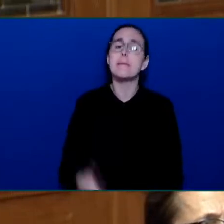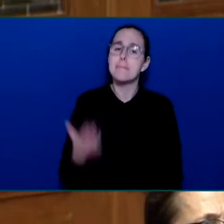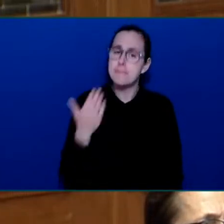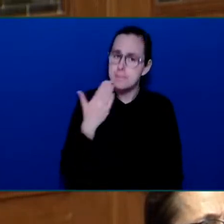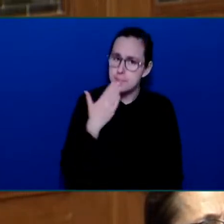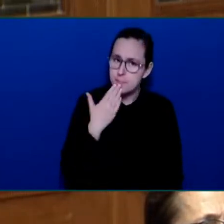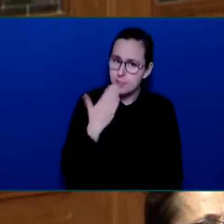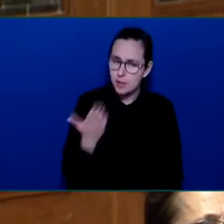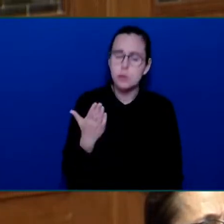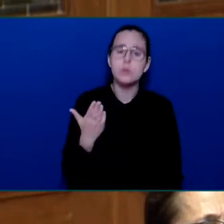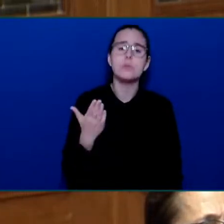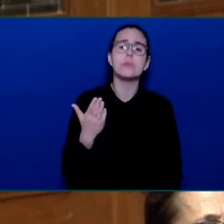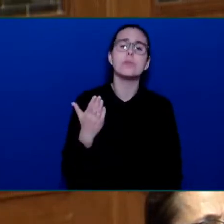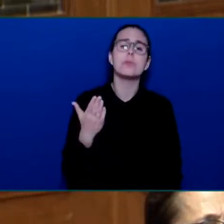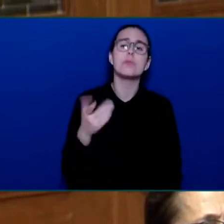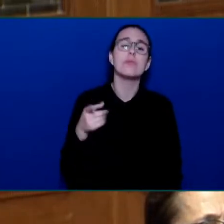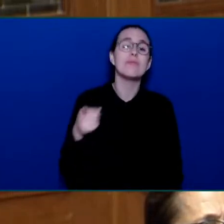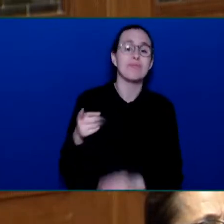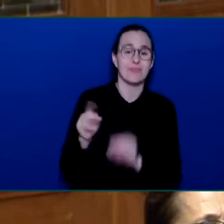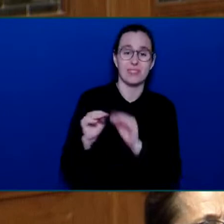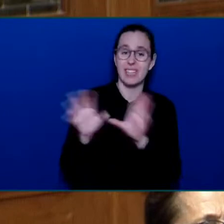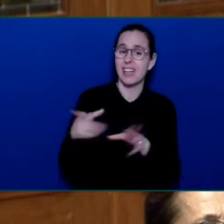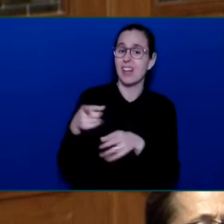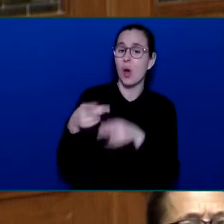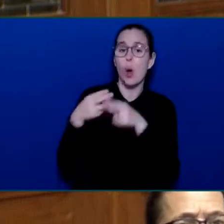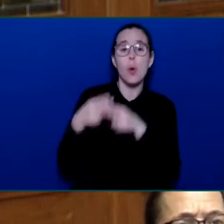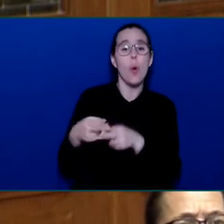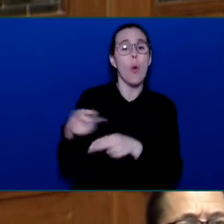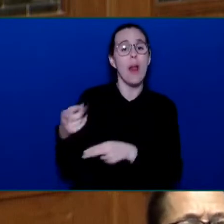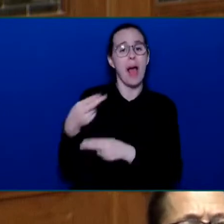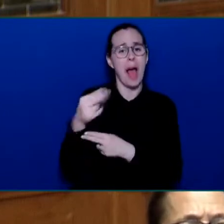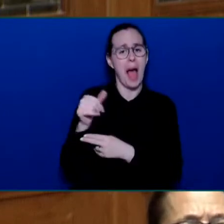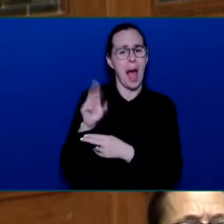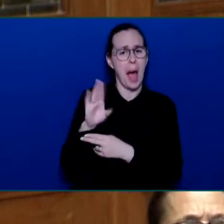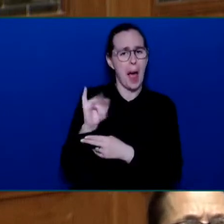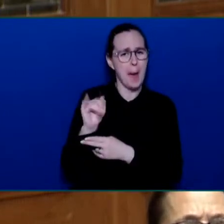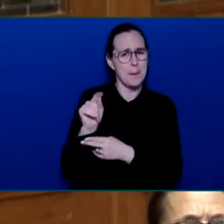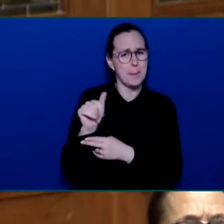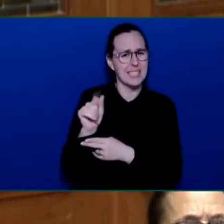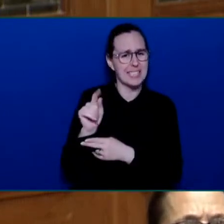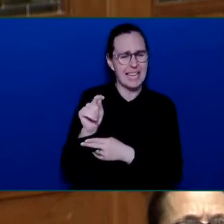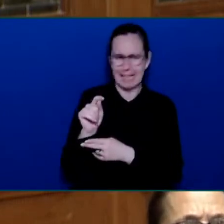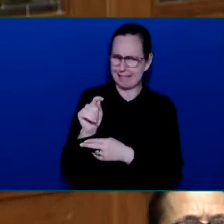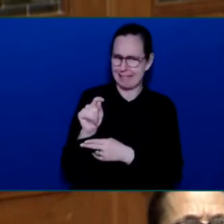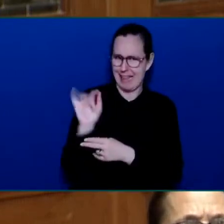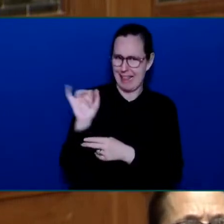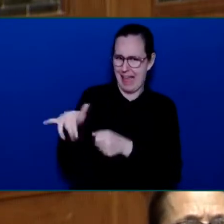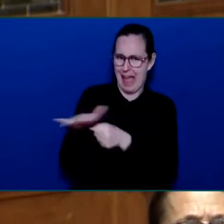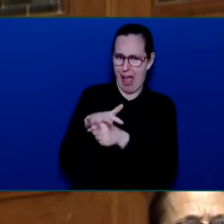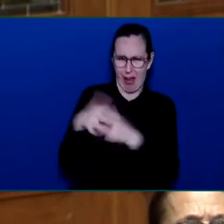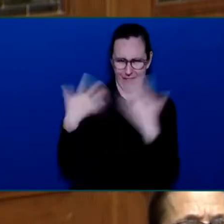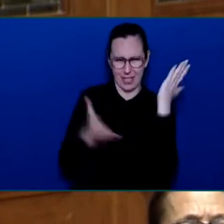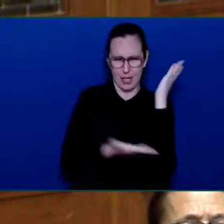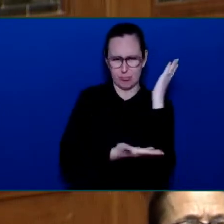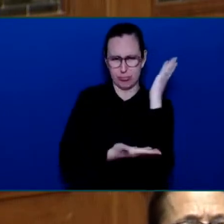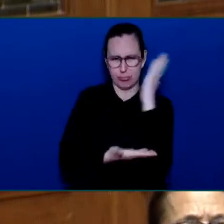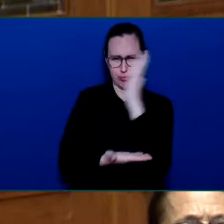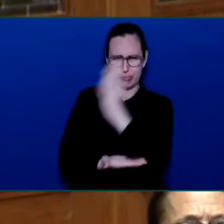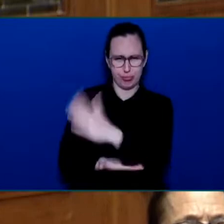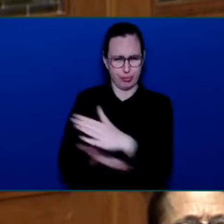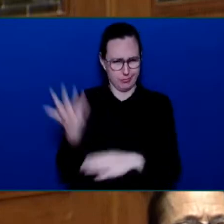are areas that have been logged, that continue to be logged, and areas that are used for target practice, which I do not